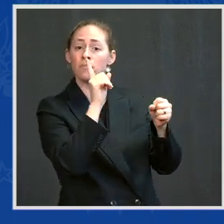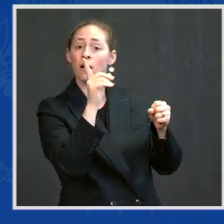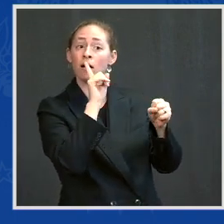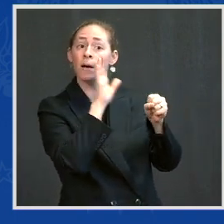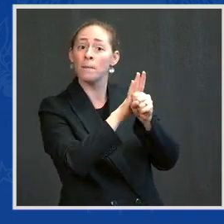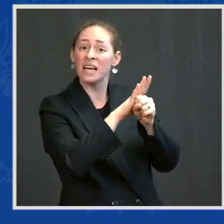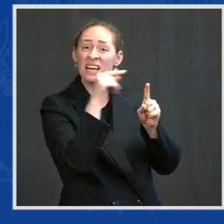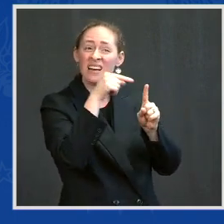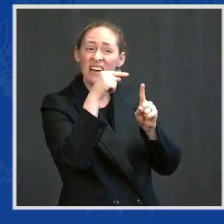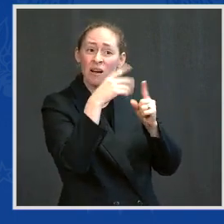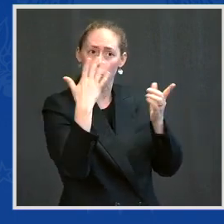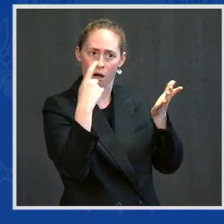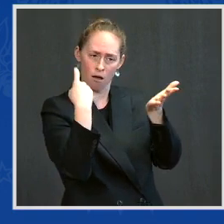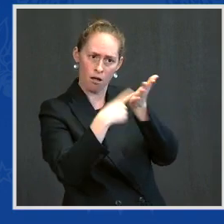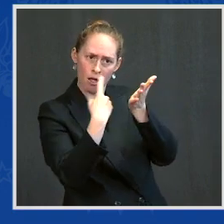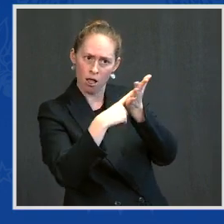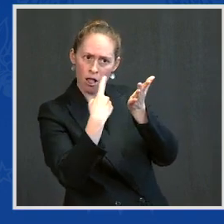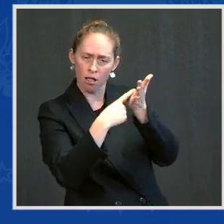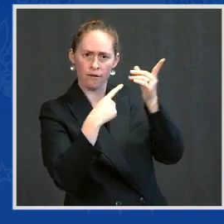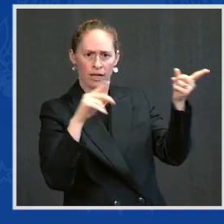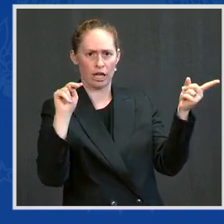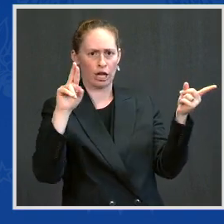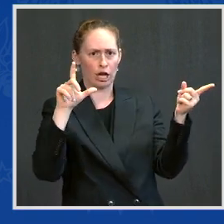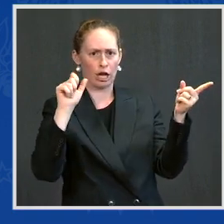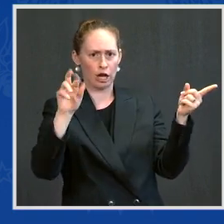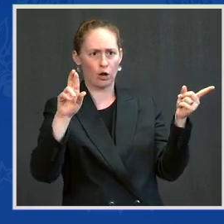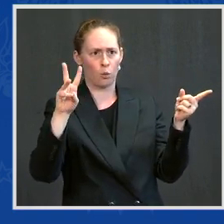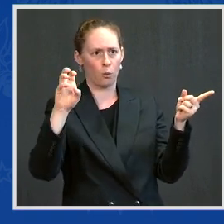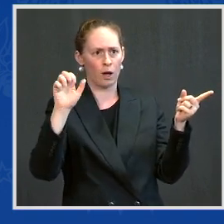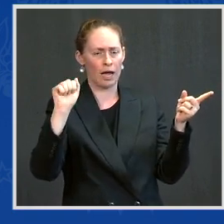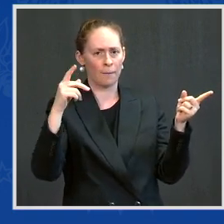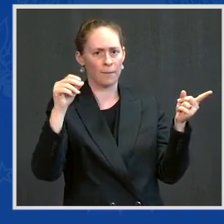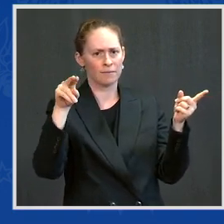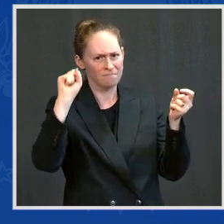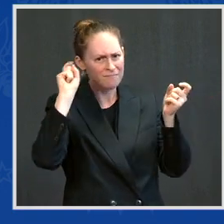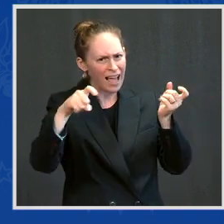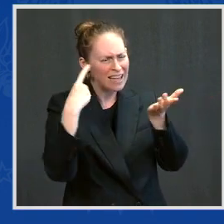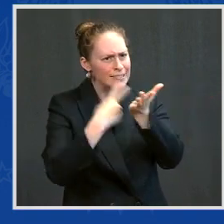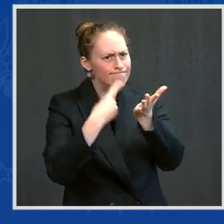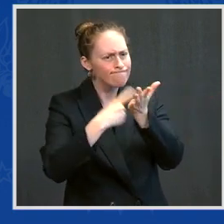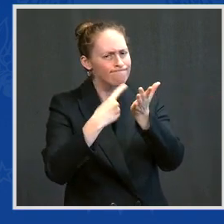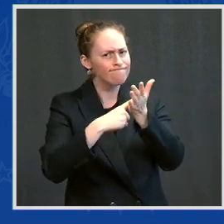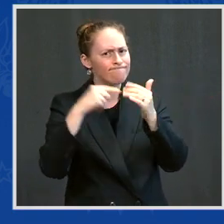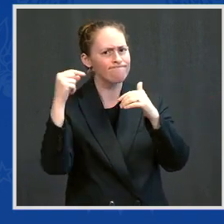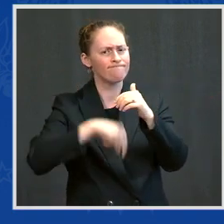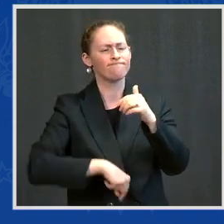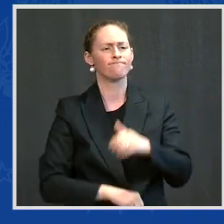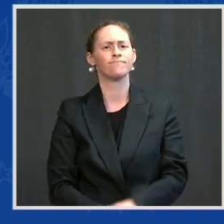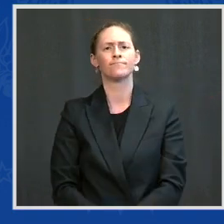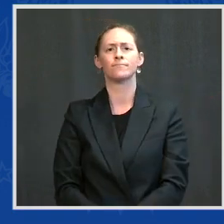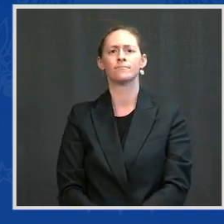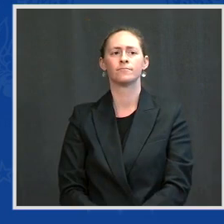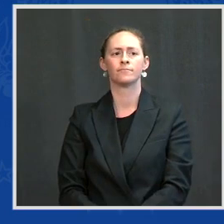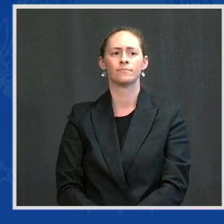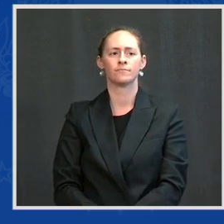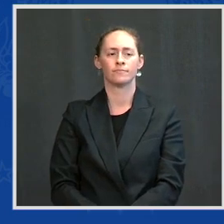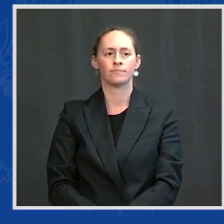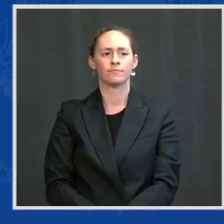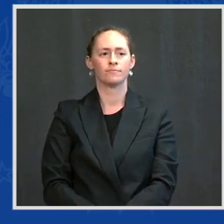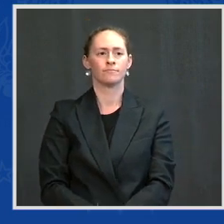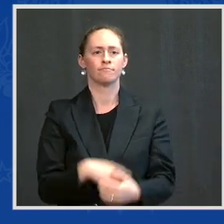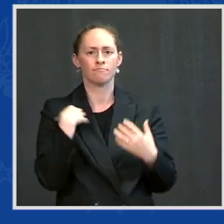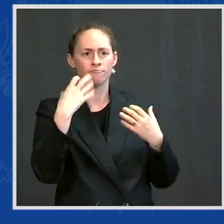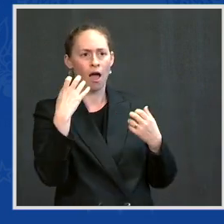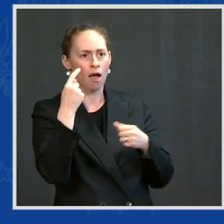arsenal. And if it's merely a means by which, how do we de-escalate what they're doing?